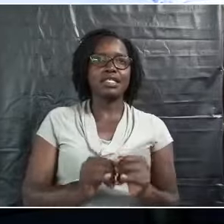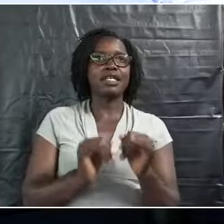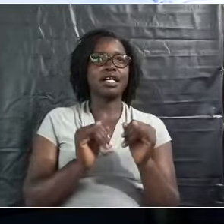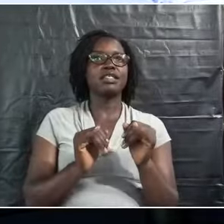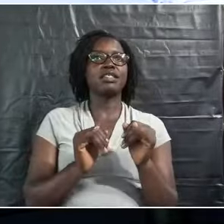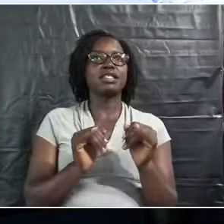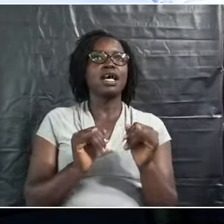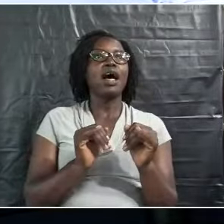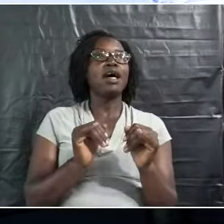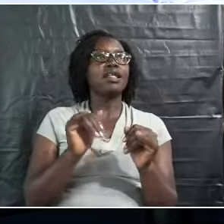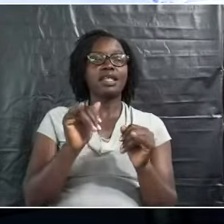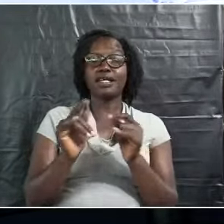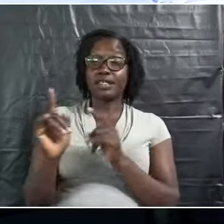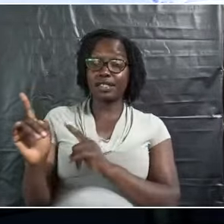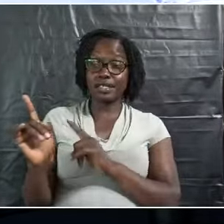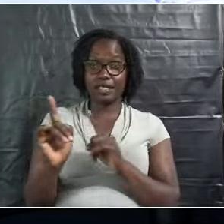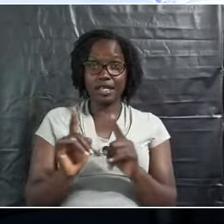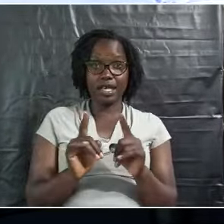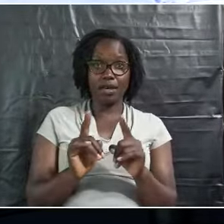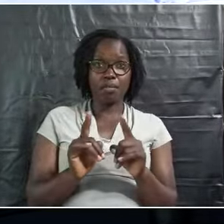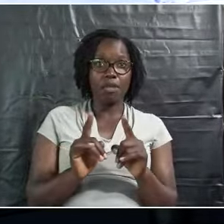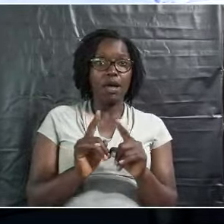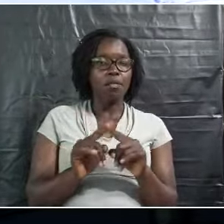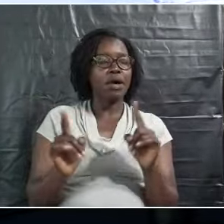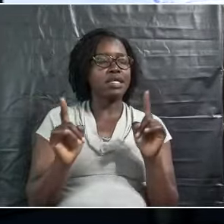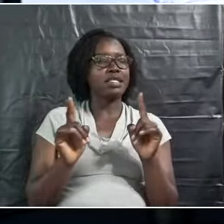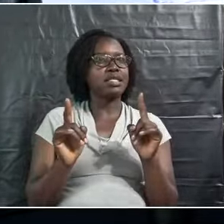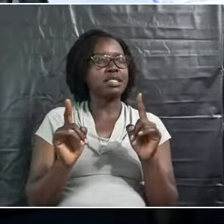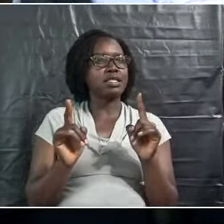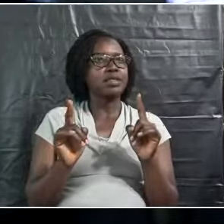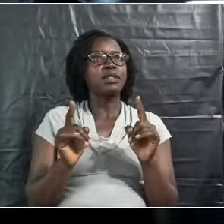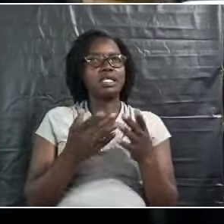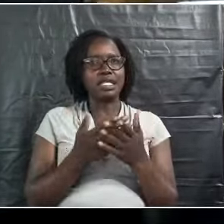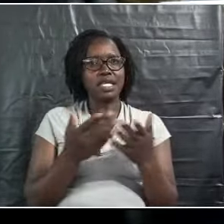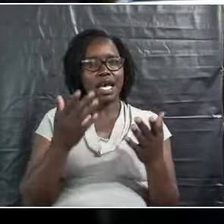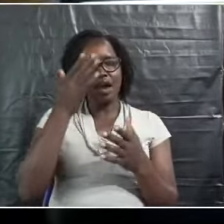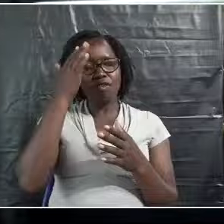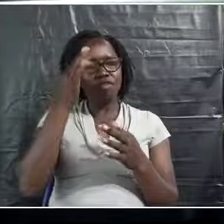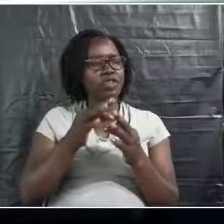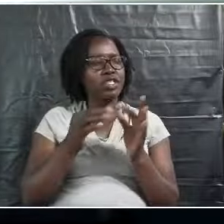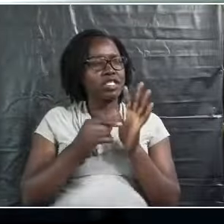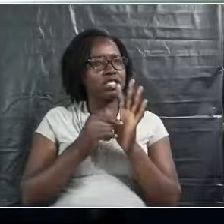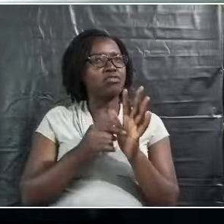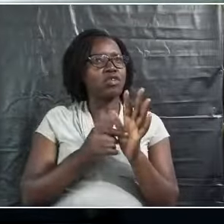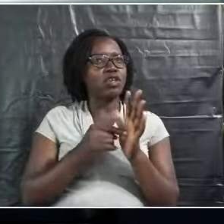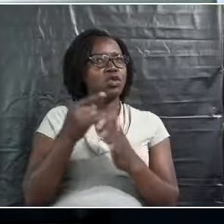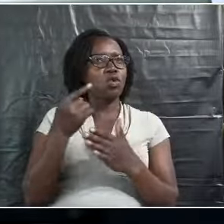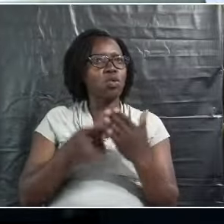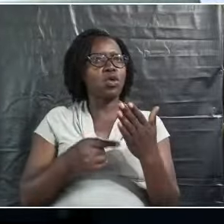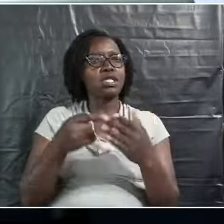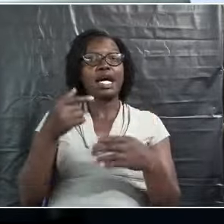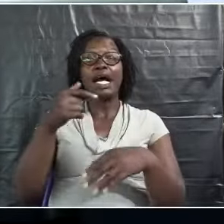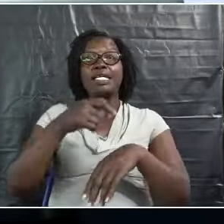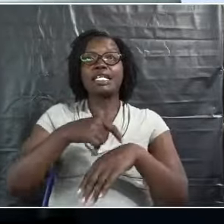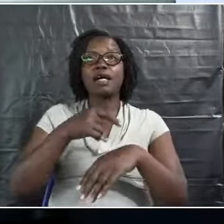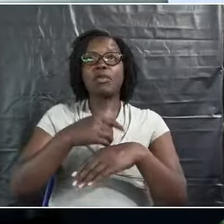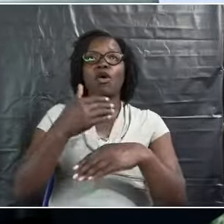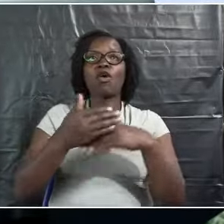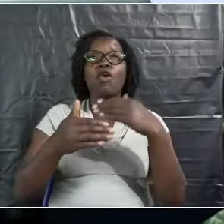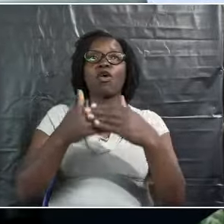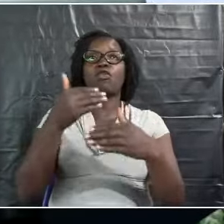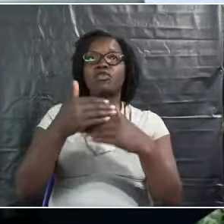that came is what revealed what sort of structure this was, whether